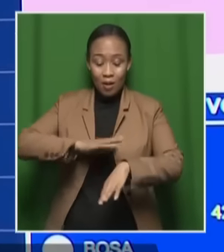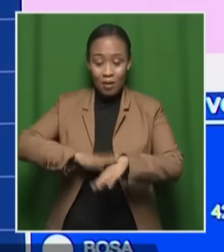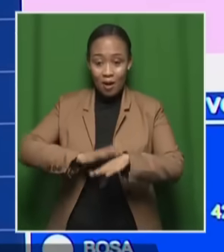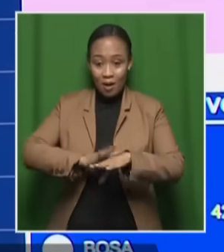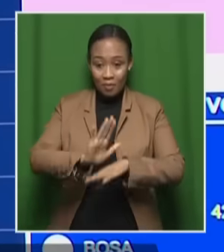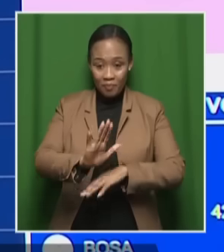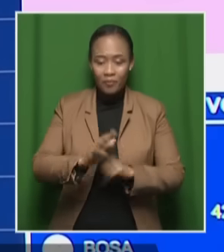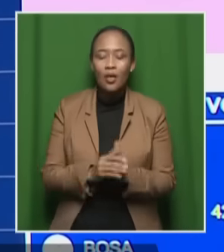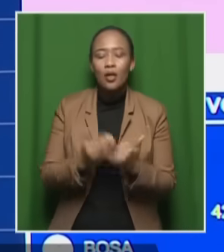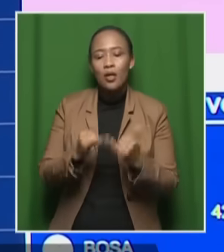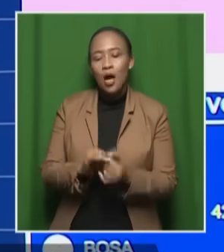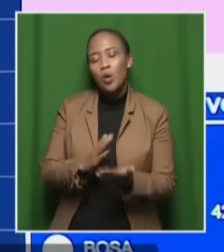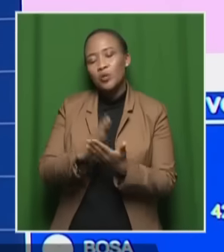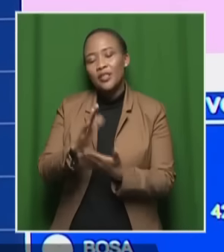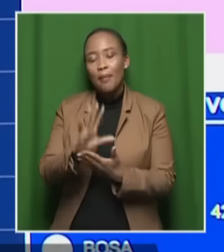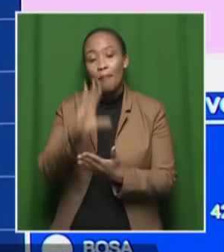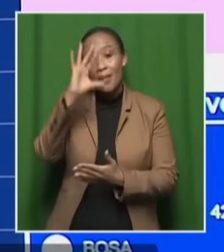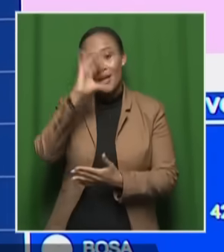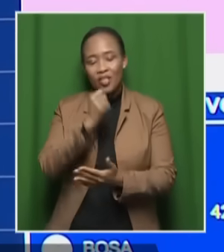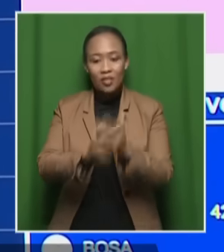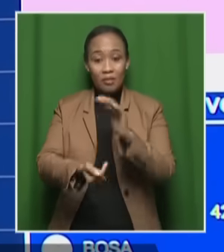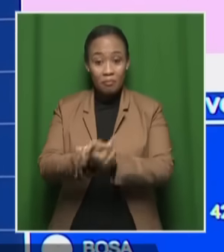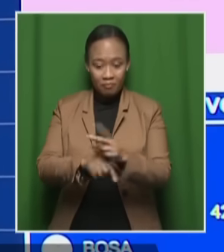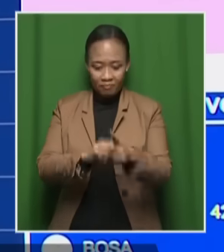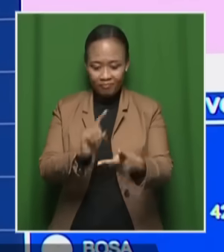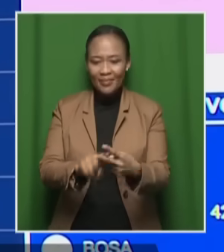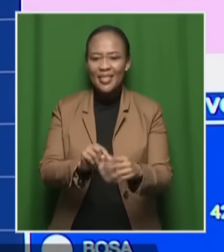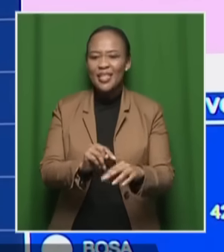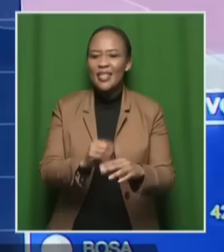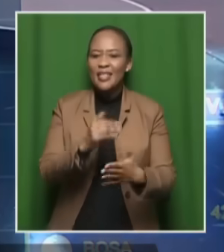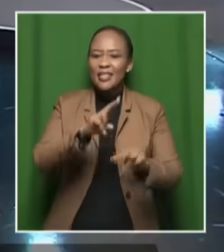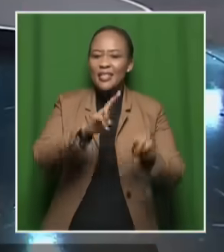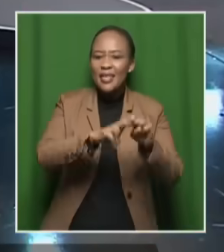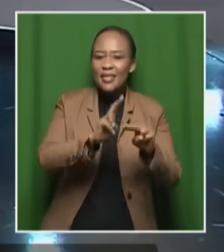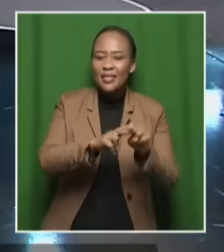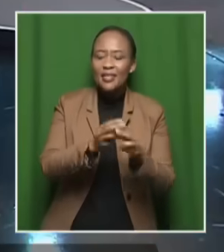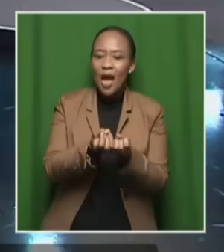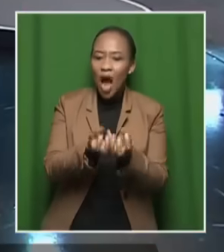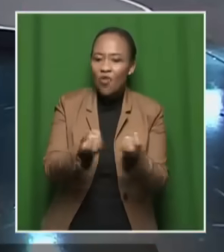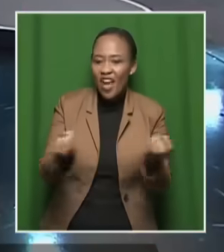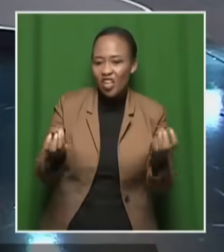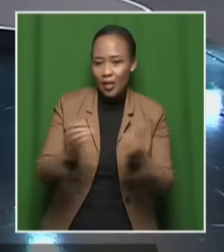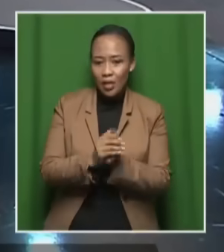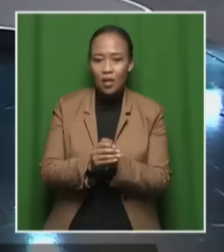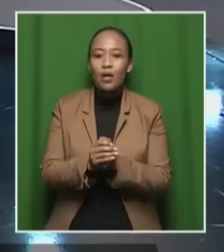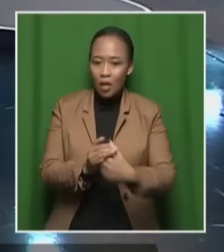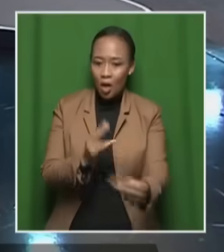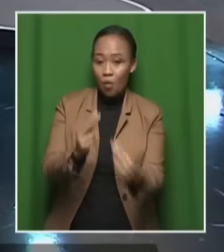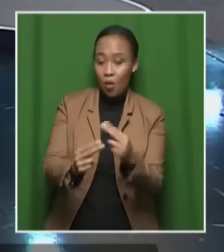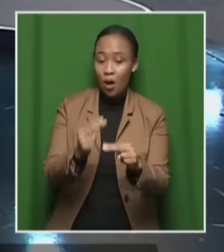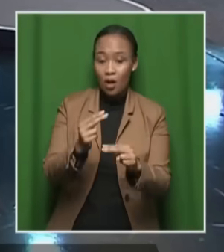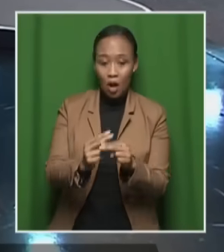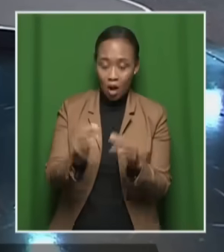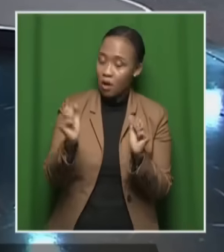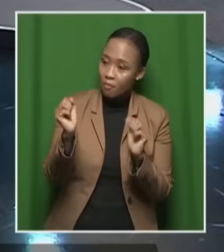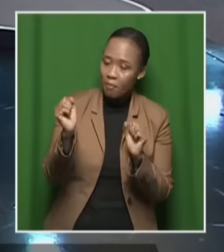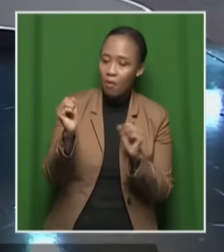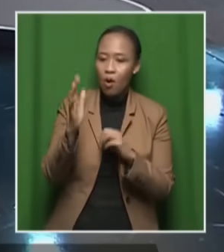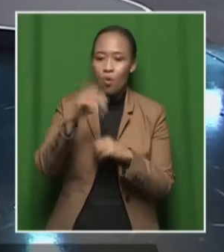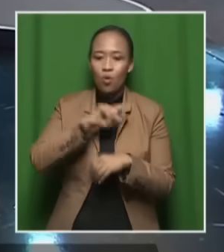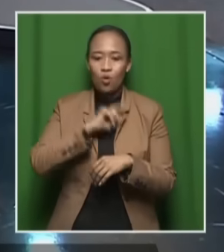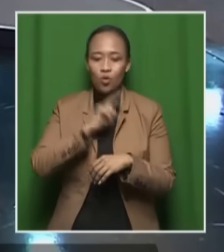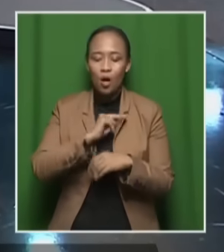of the predictions and, of course, the seat allocation. If you've just joined us, we're going to run through that again because that's where we've moved the